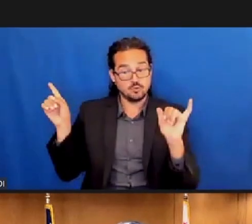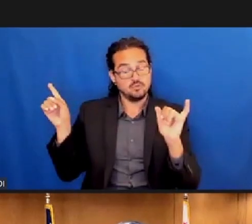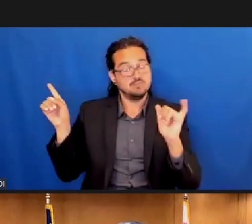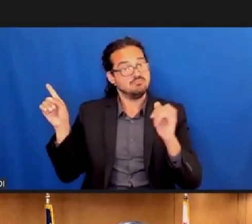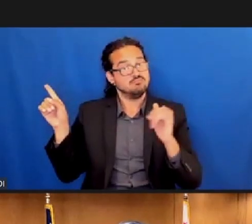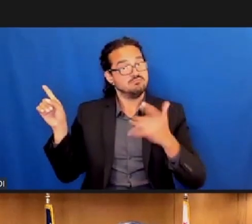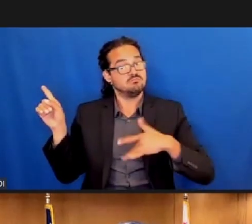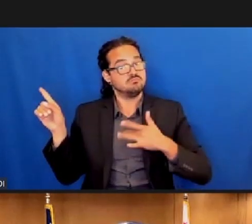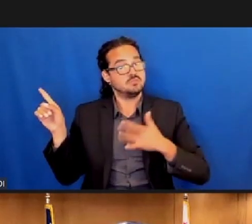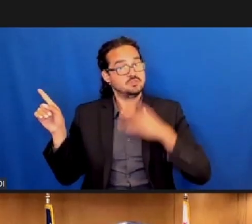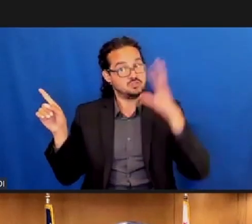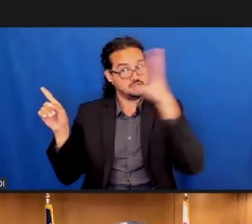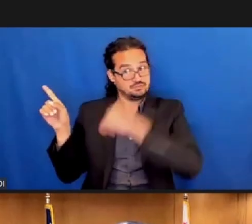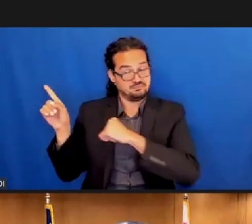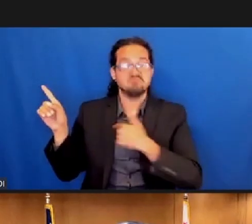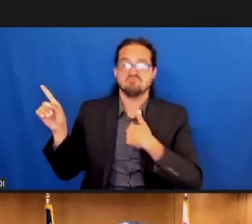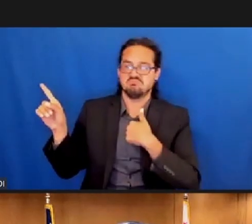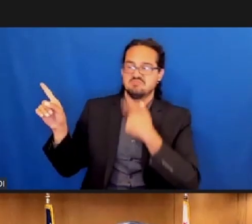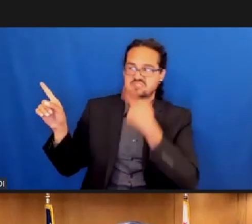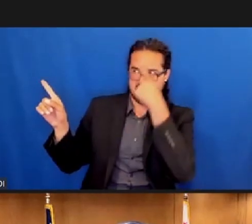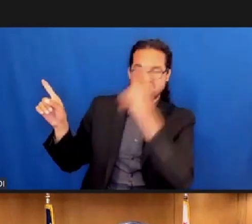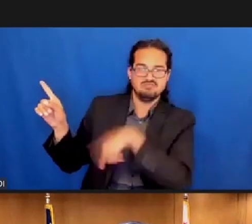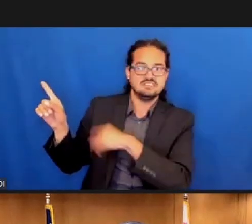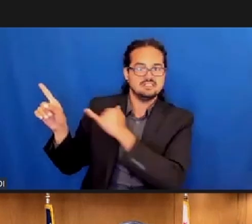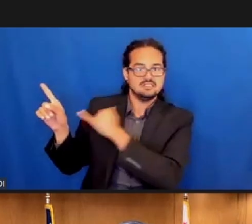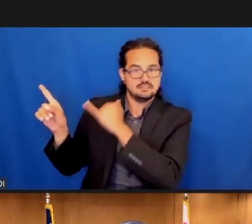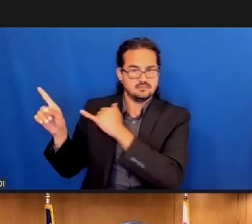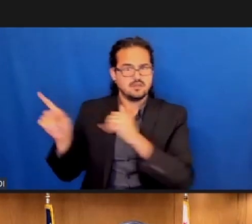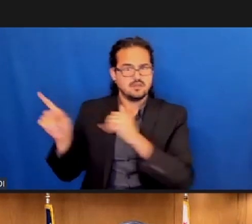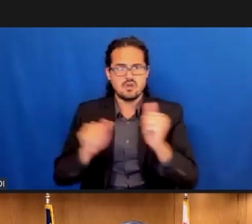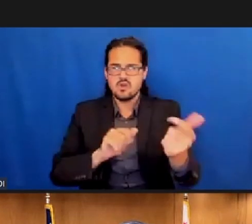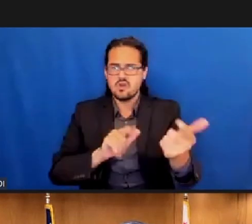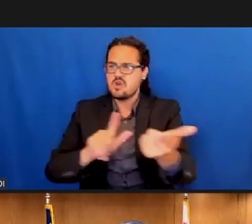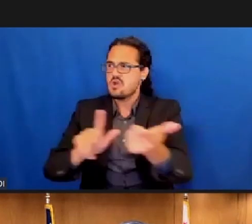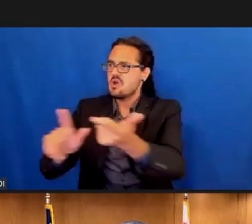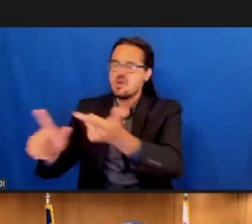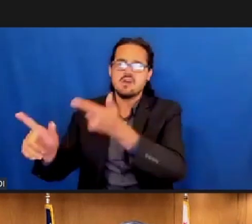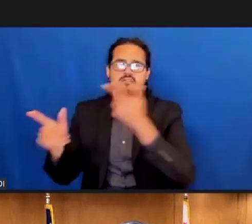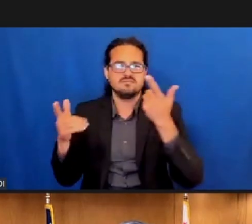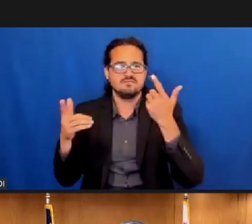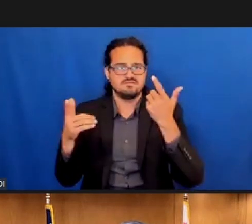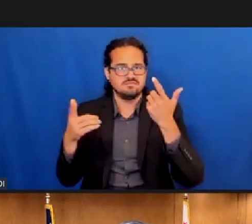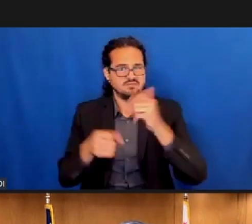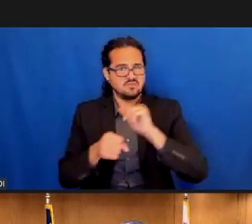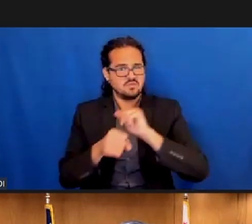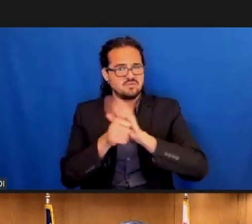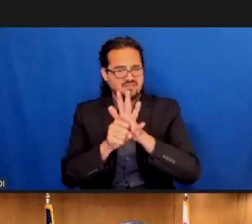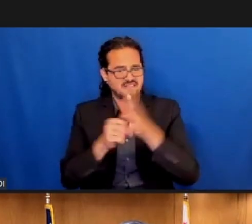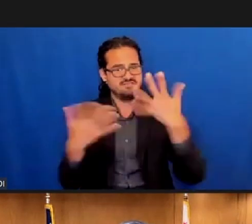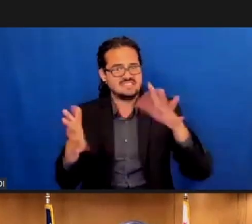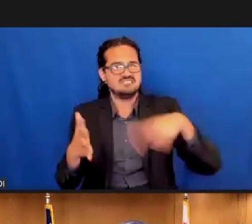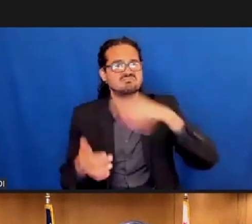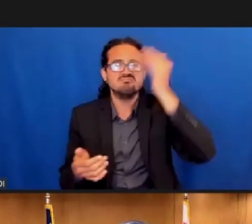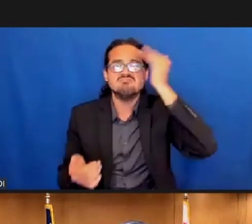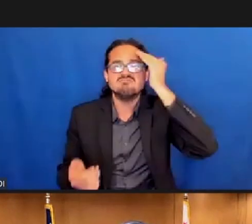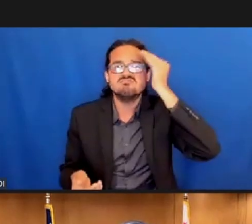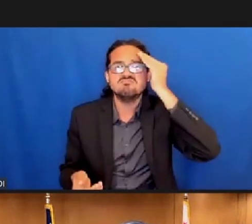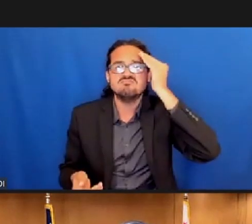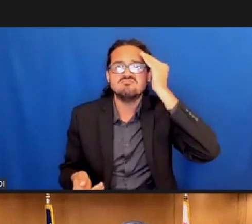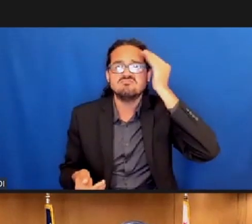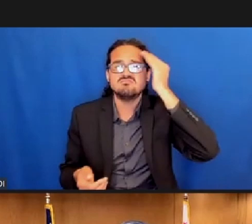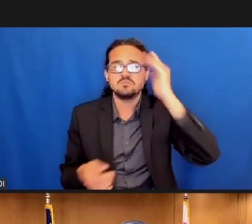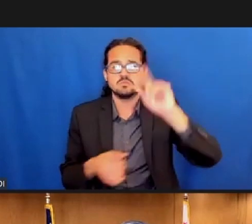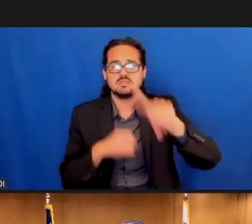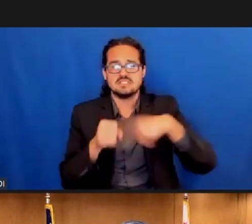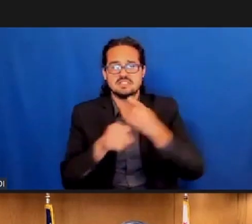experience collectively, we understand a lot about this, how this virus is transmitted. We understand the principles of social distancing. We understand the risk of